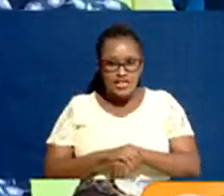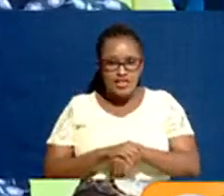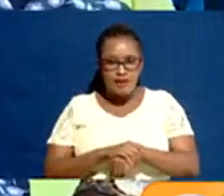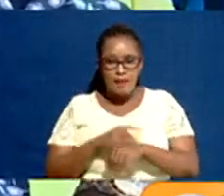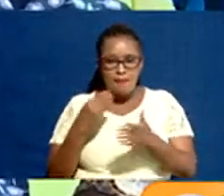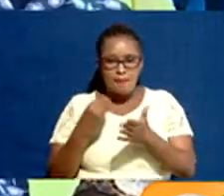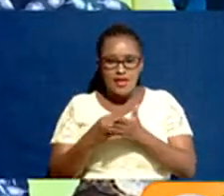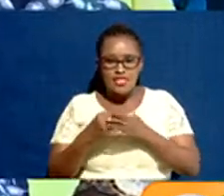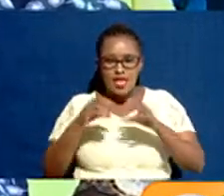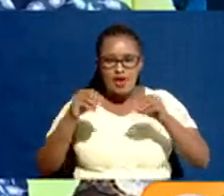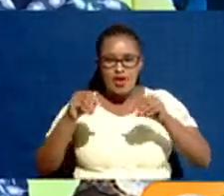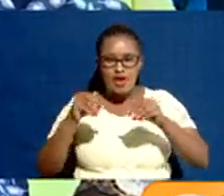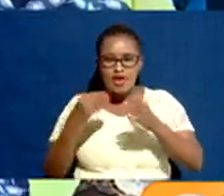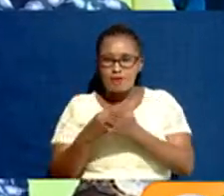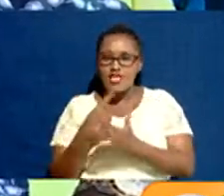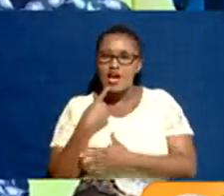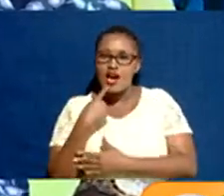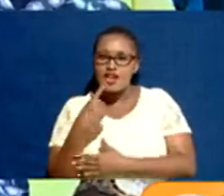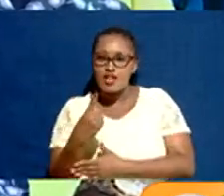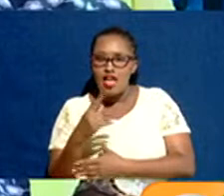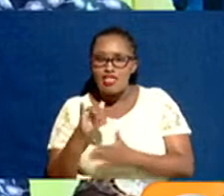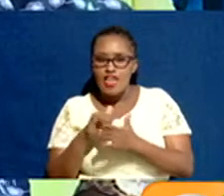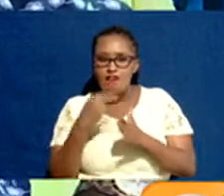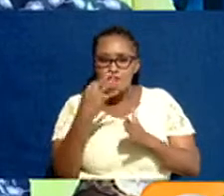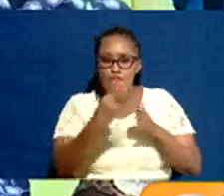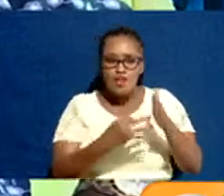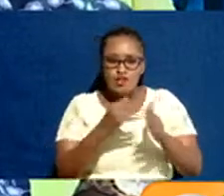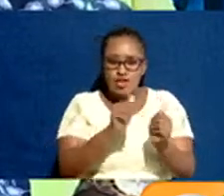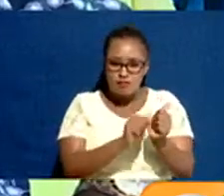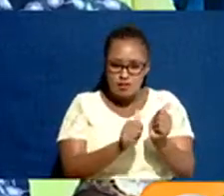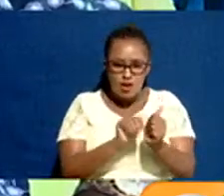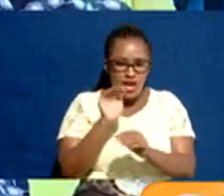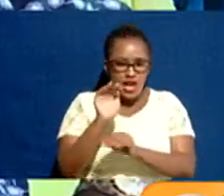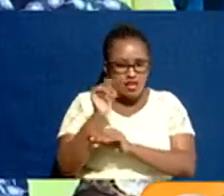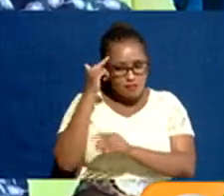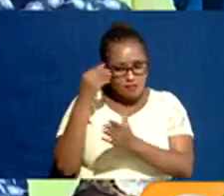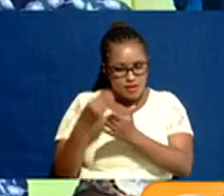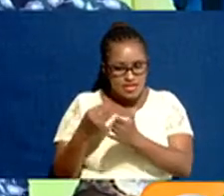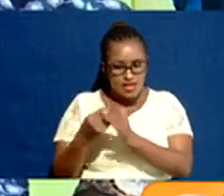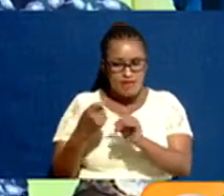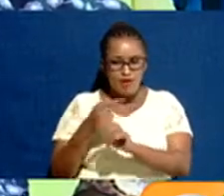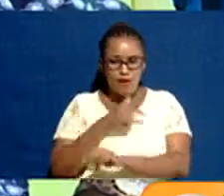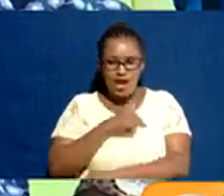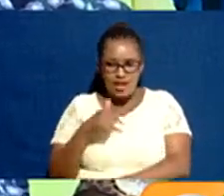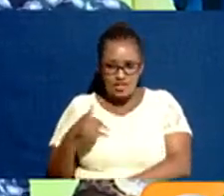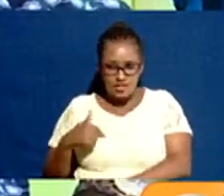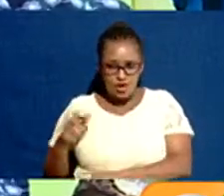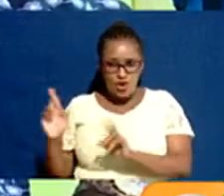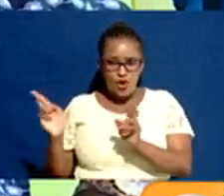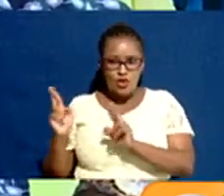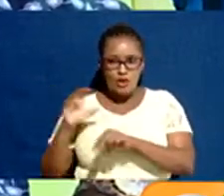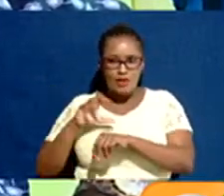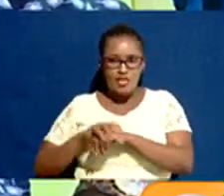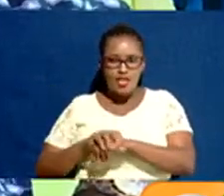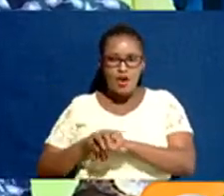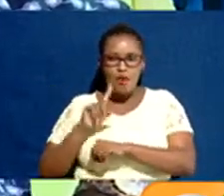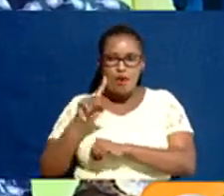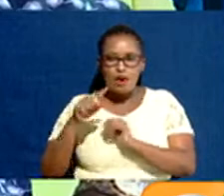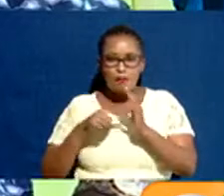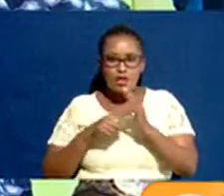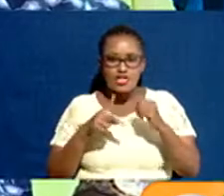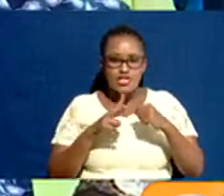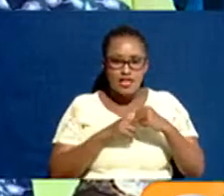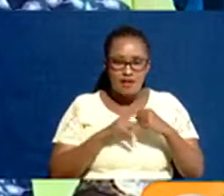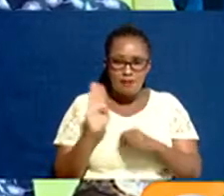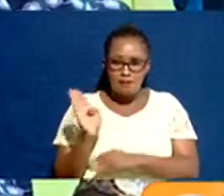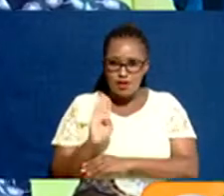shillings. Those millers are demanding money from us. Mm-hmm. They only received 1.7 billion, 2.3